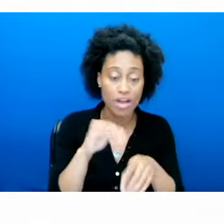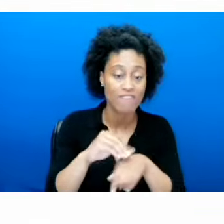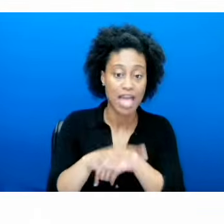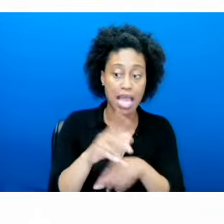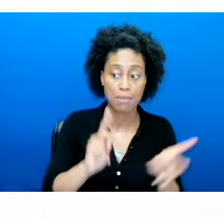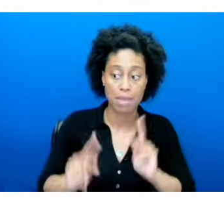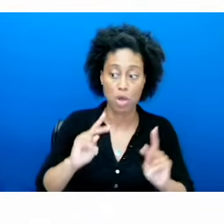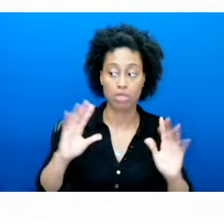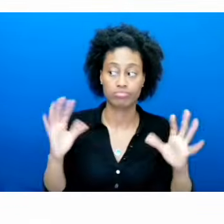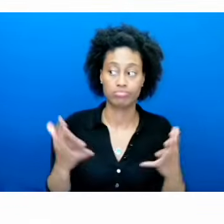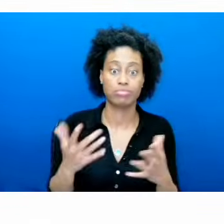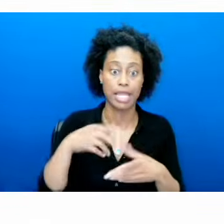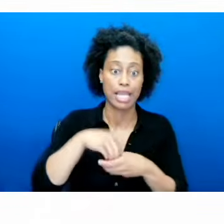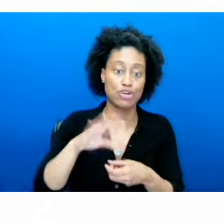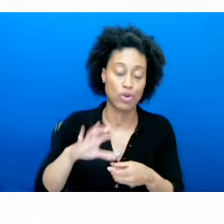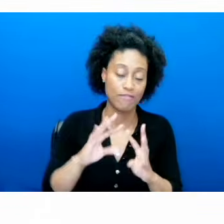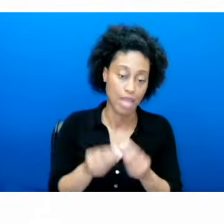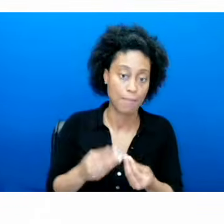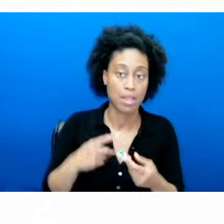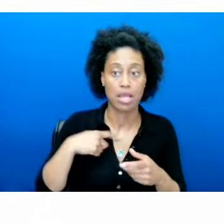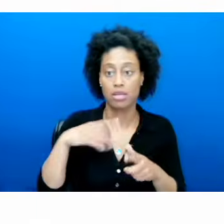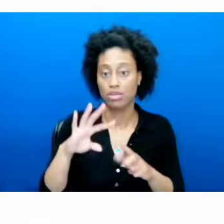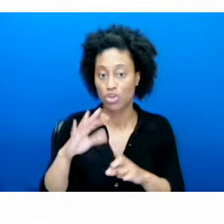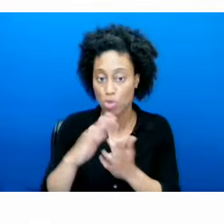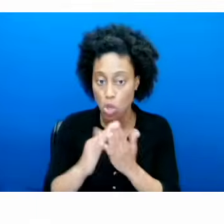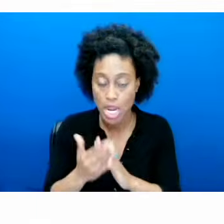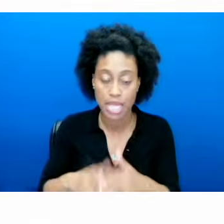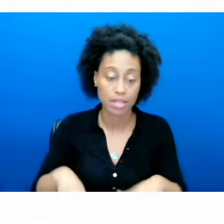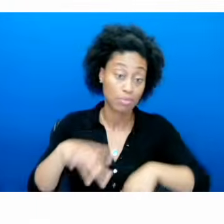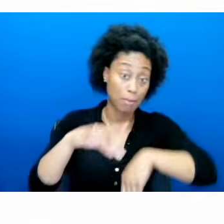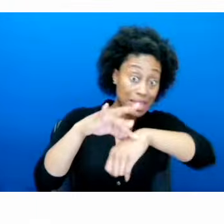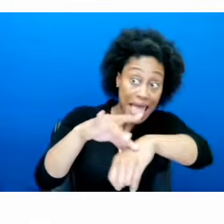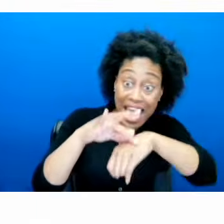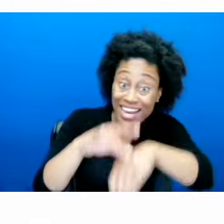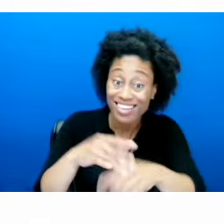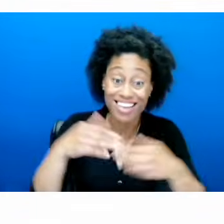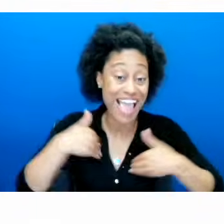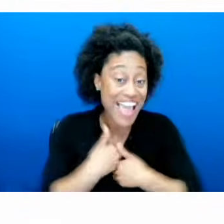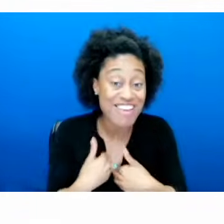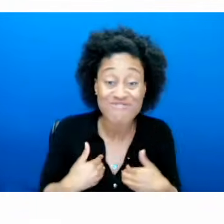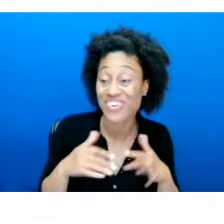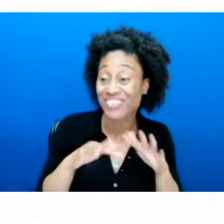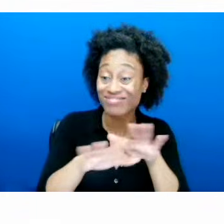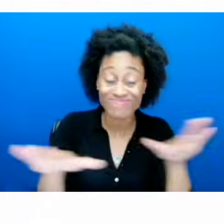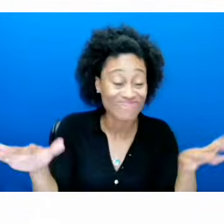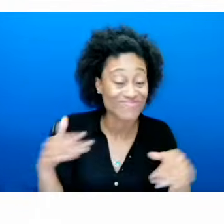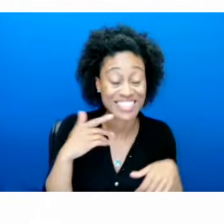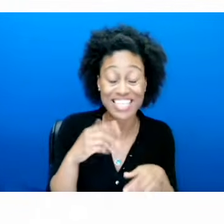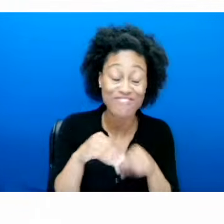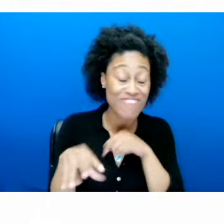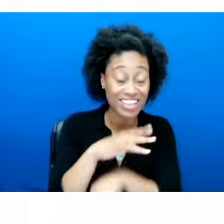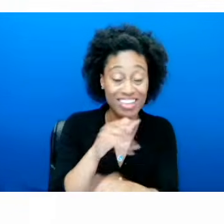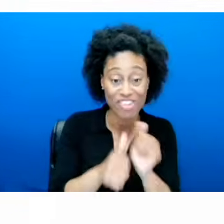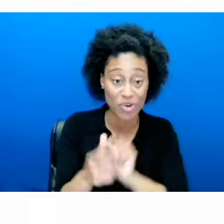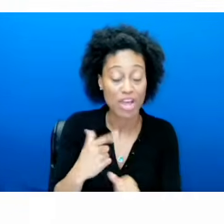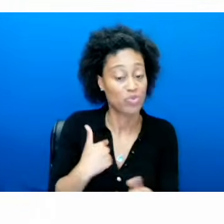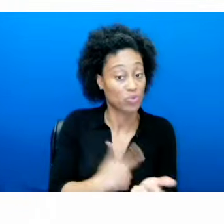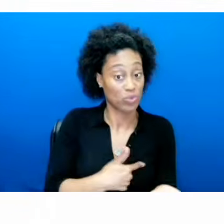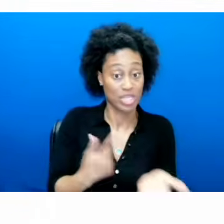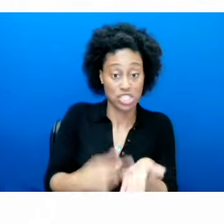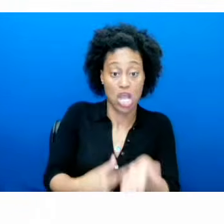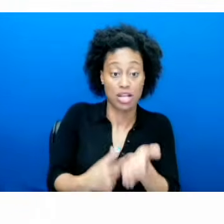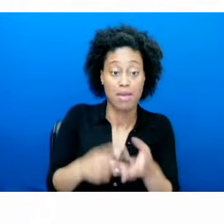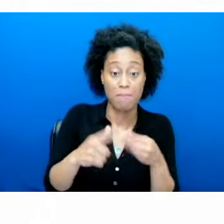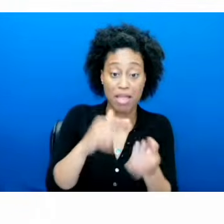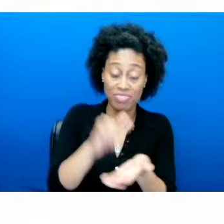you. It affects the community, it affects the planet, and of course it affects the animals. And so we talked about that. We talked about